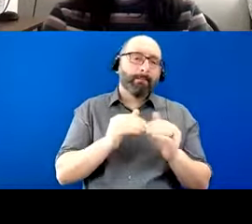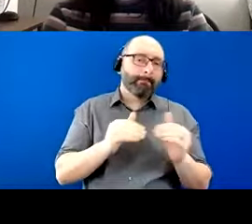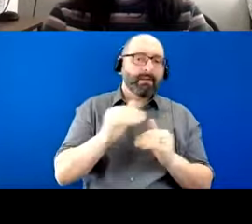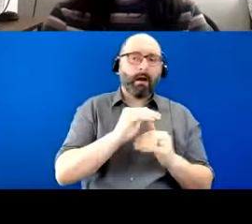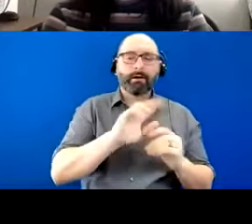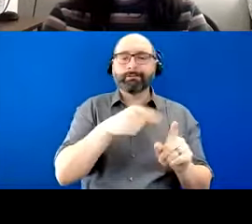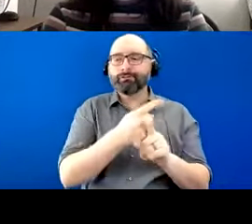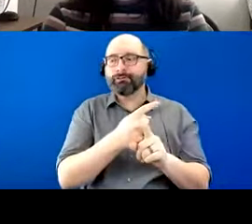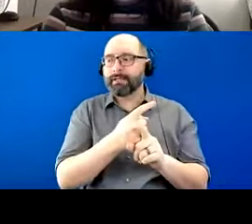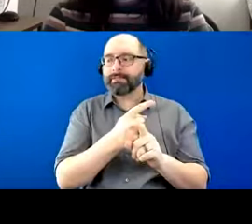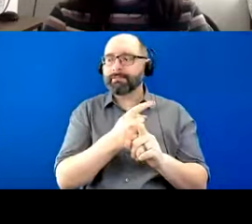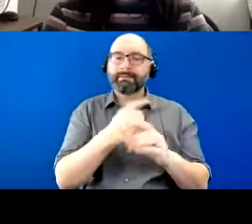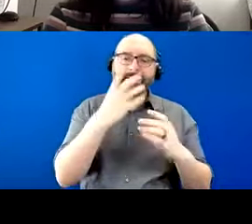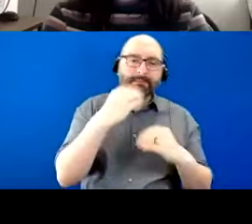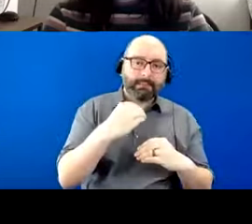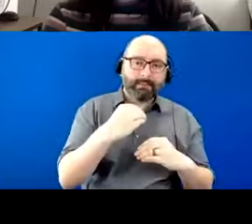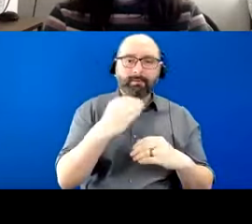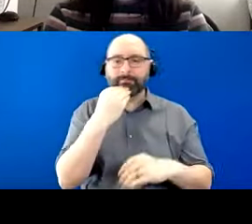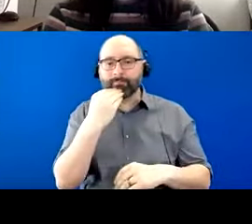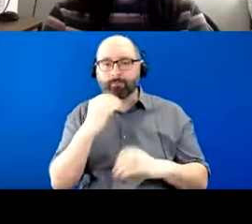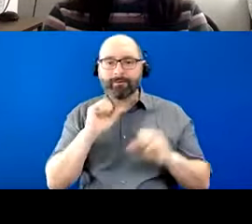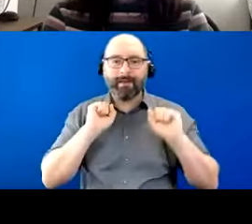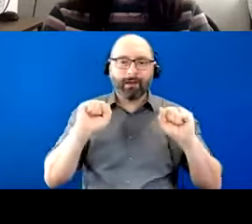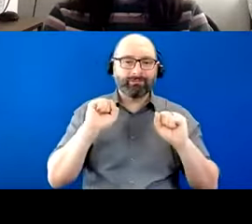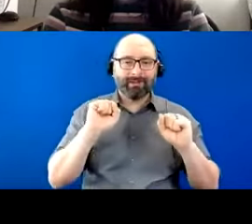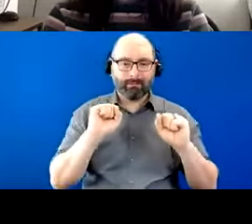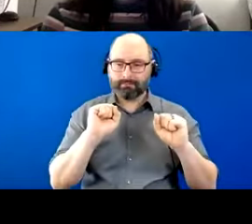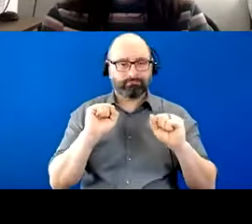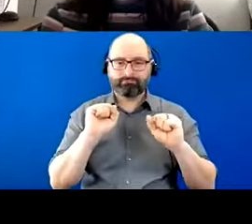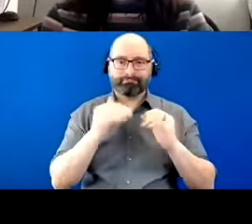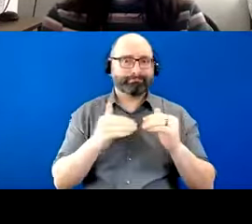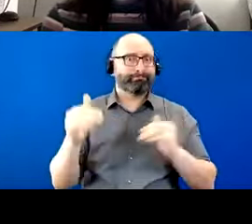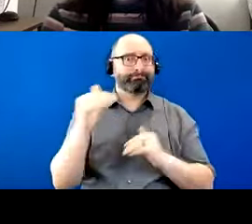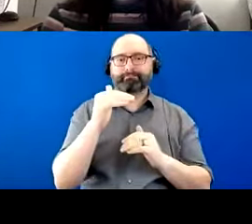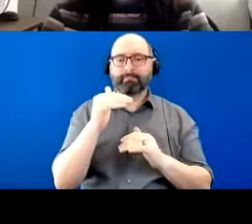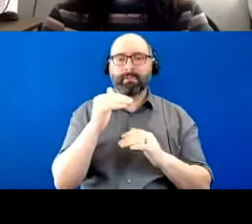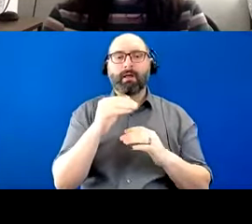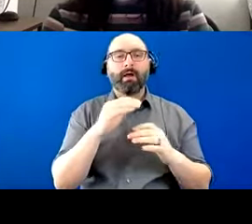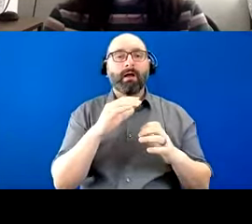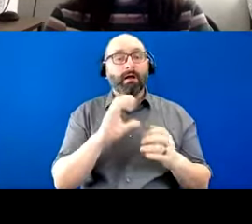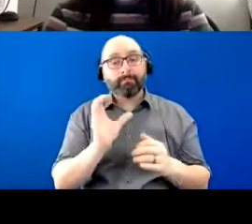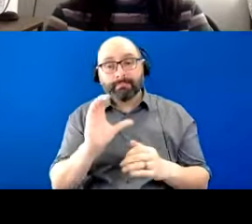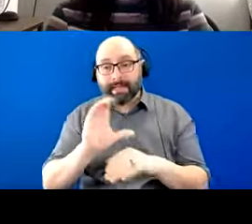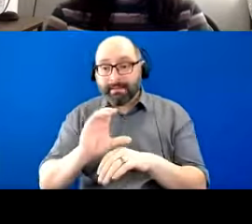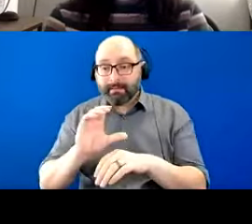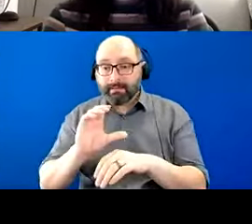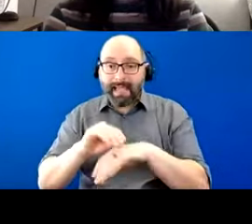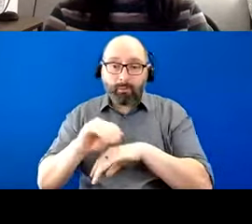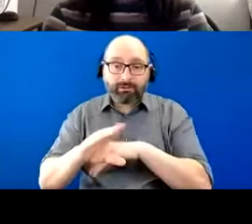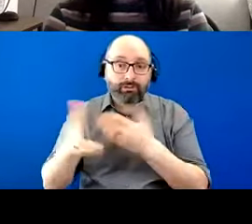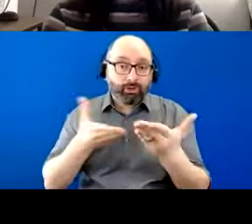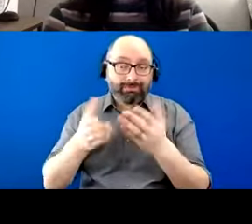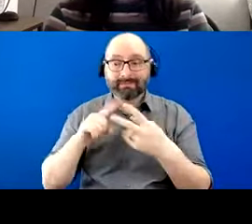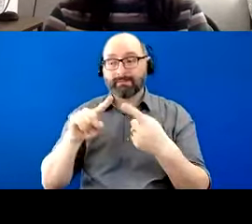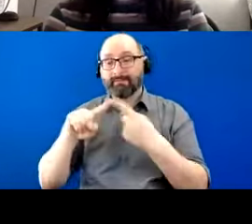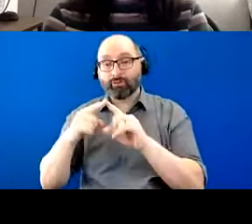sleep and food and exercise. I think that's seeking out support through counseling services, or friends and